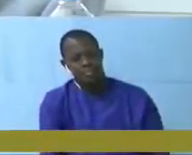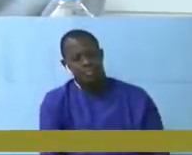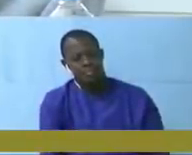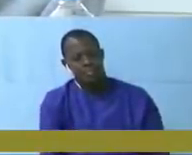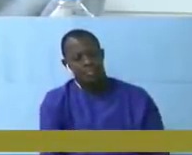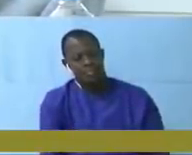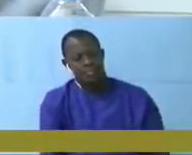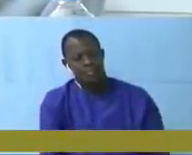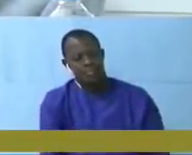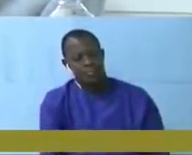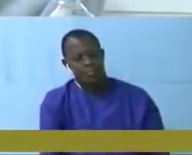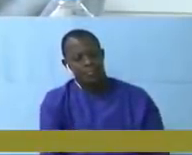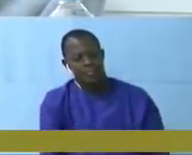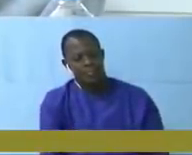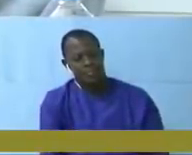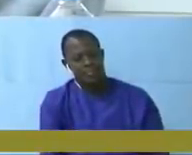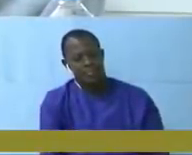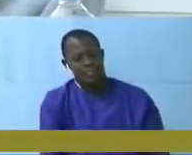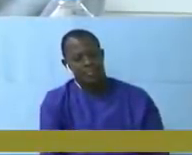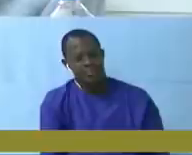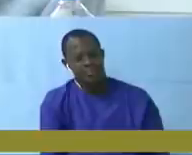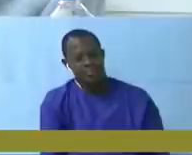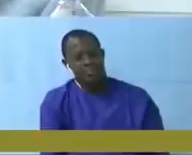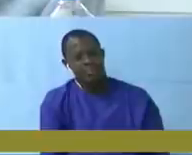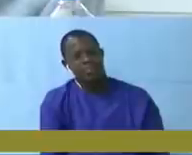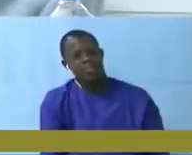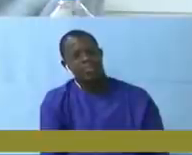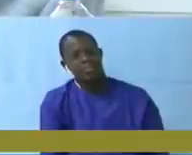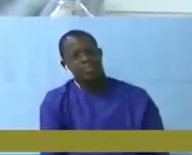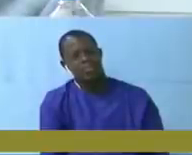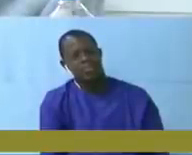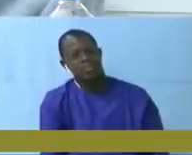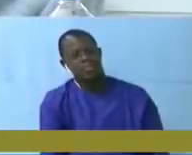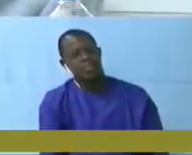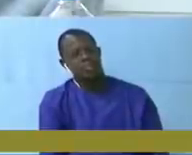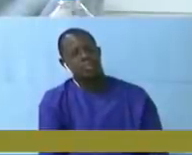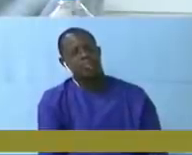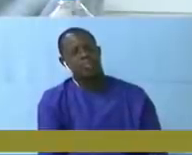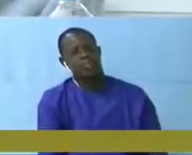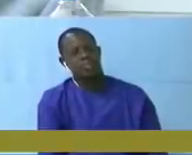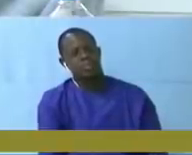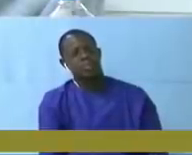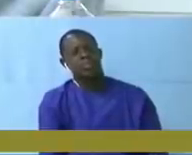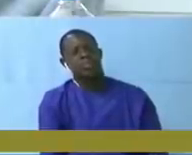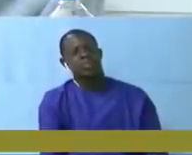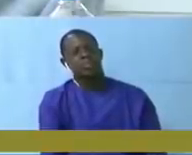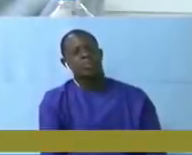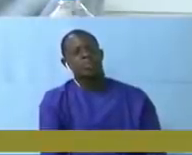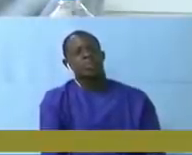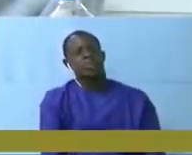sanni won waw lolou na moñu indi be ci loi atum 1997 constitution.